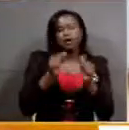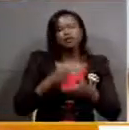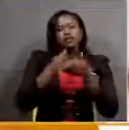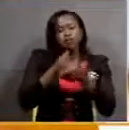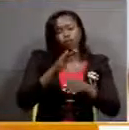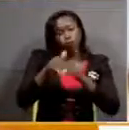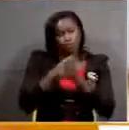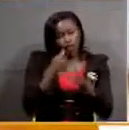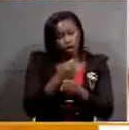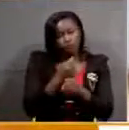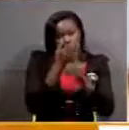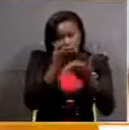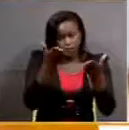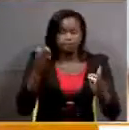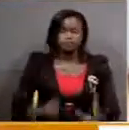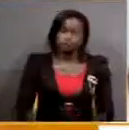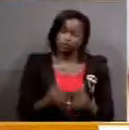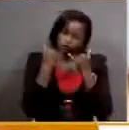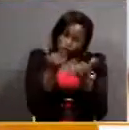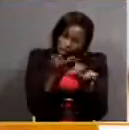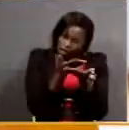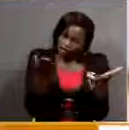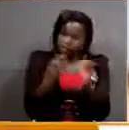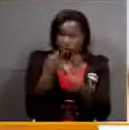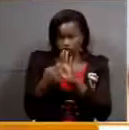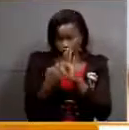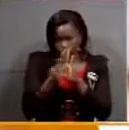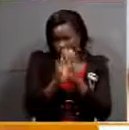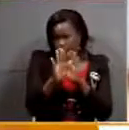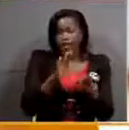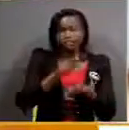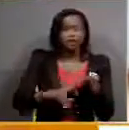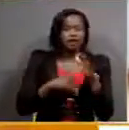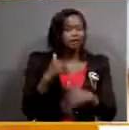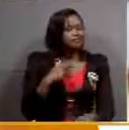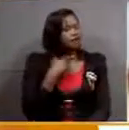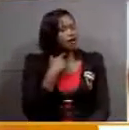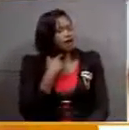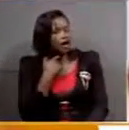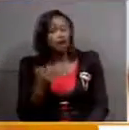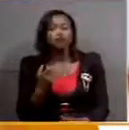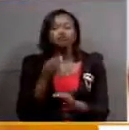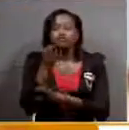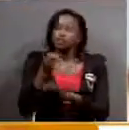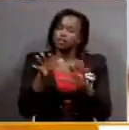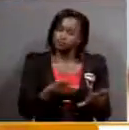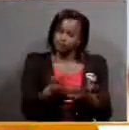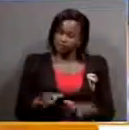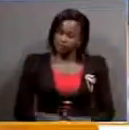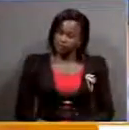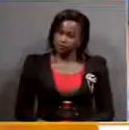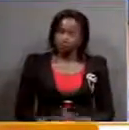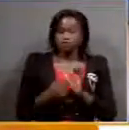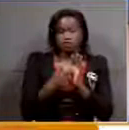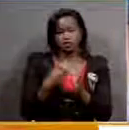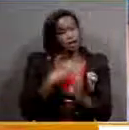eyo bonna kye mbagamba nti embeera yonna yonna gye mulimu tekusindiikiriza kukola kintu kigenda kunyigiriza bulamu bwo bwonna like me.